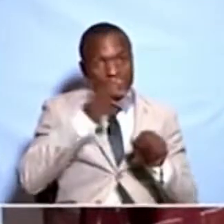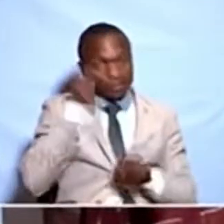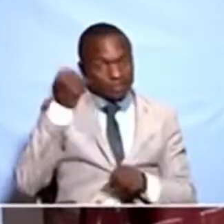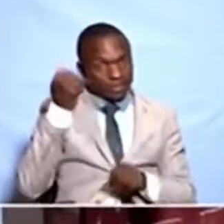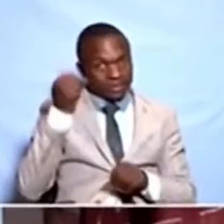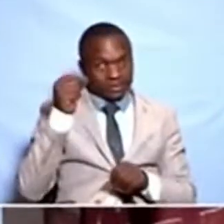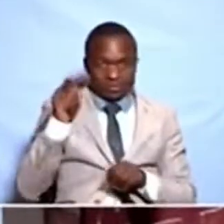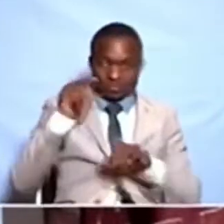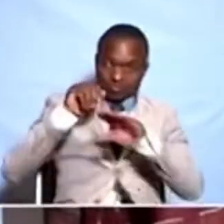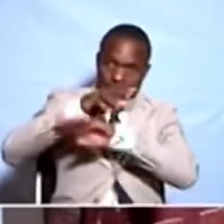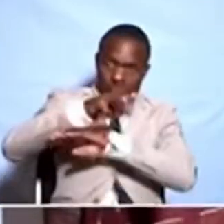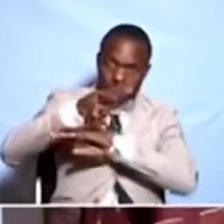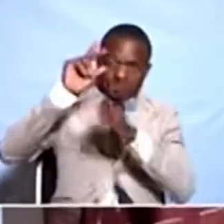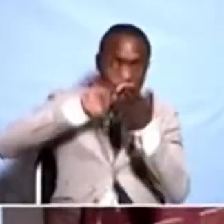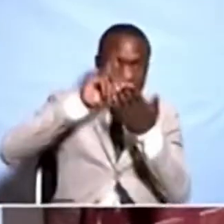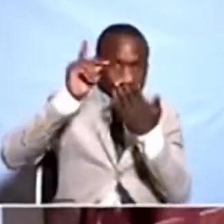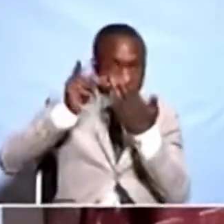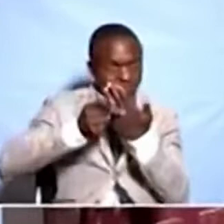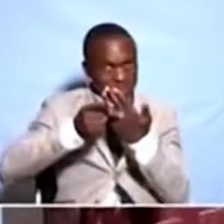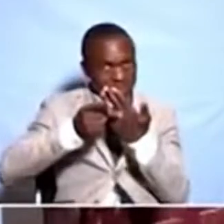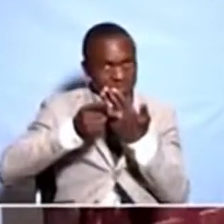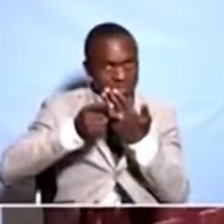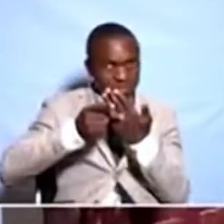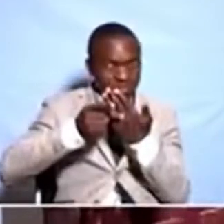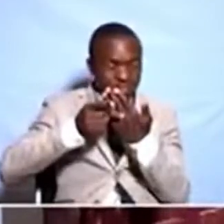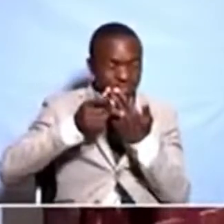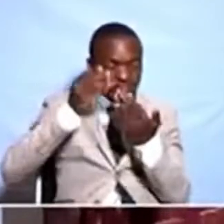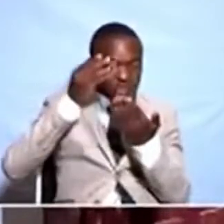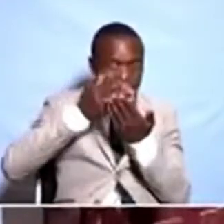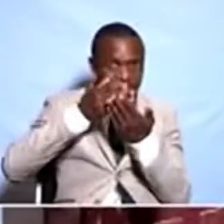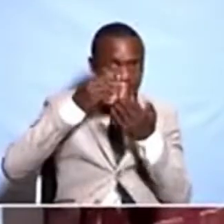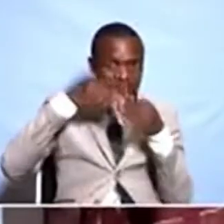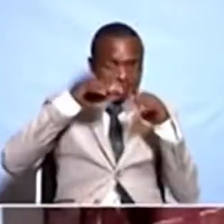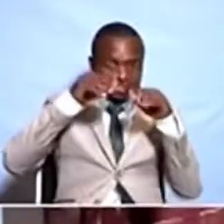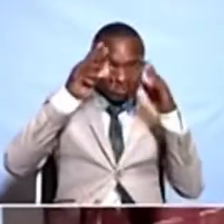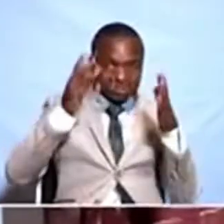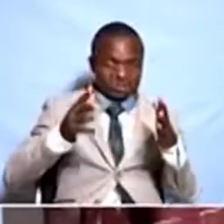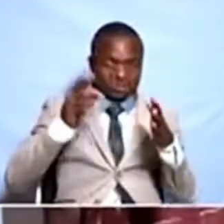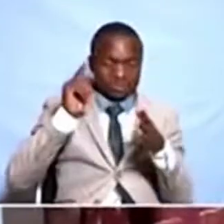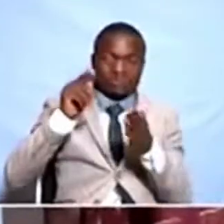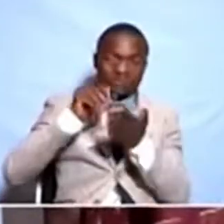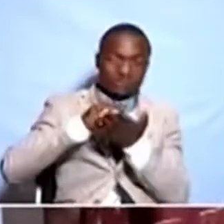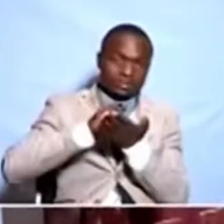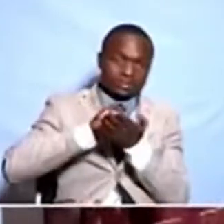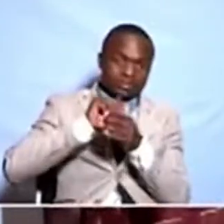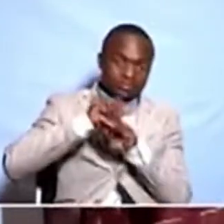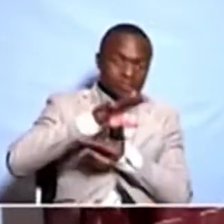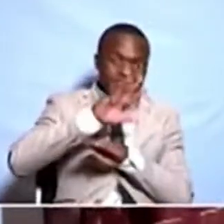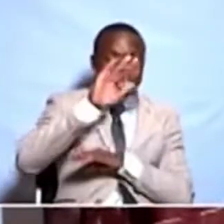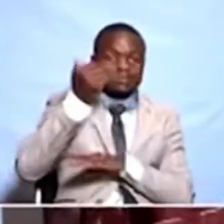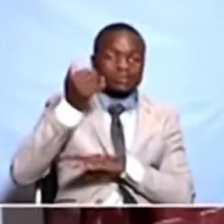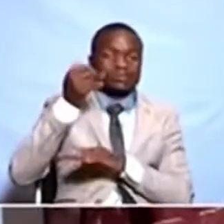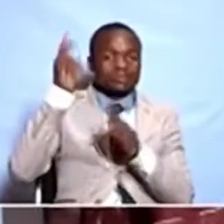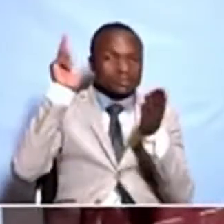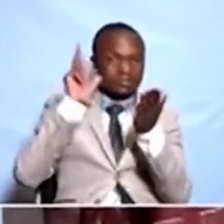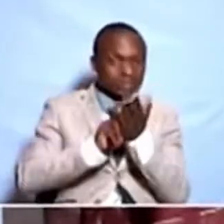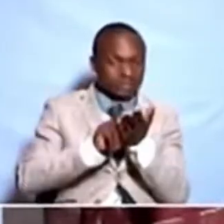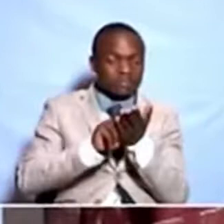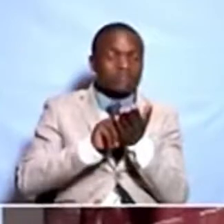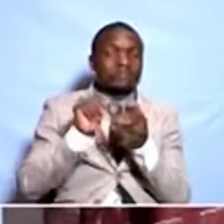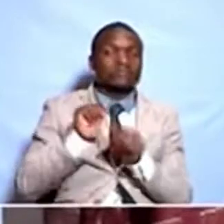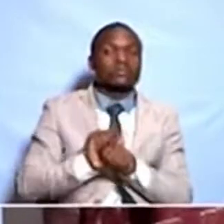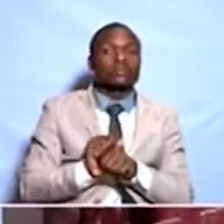those documents to the buyer, then from there, to the seller, then he sends them back so that they are signed. Then in terms of